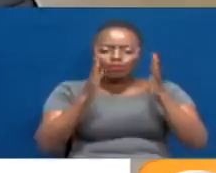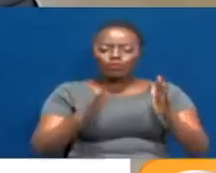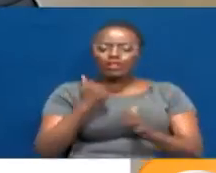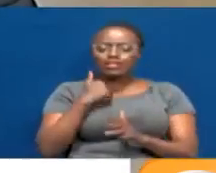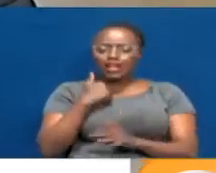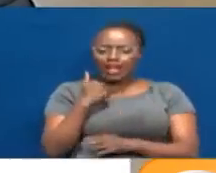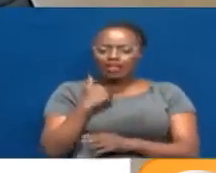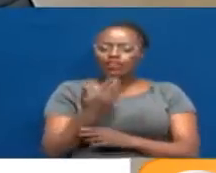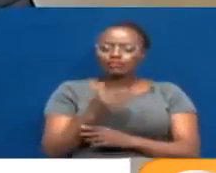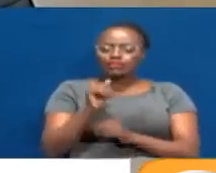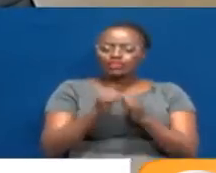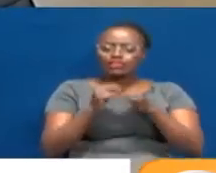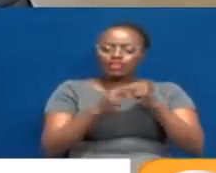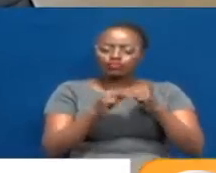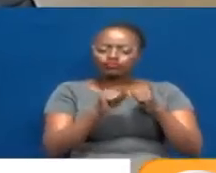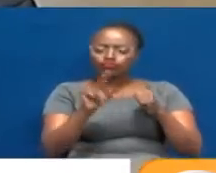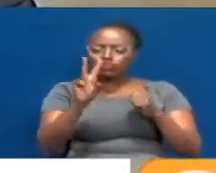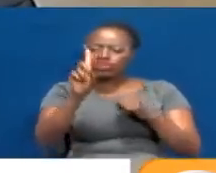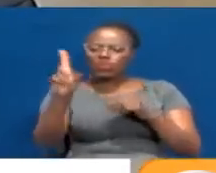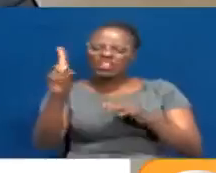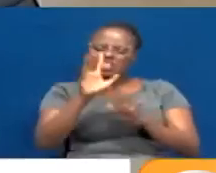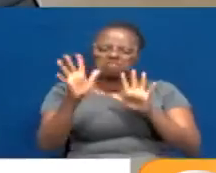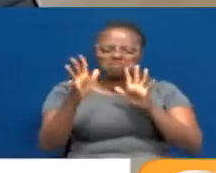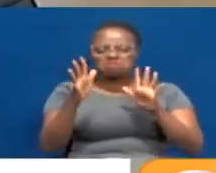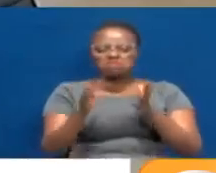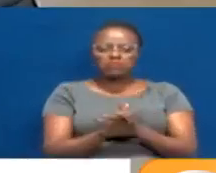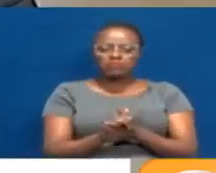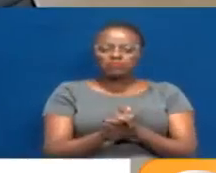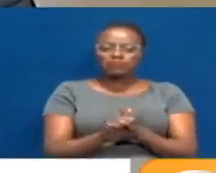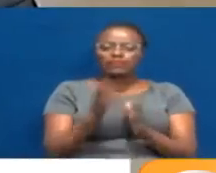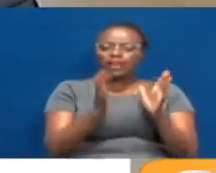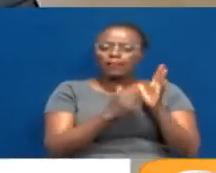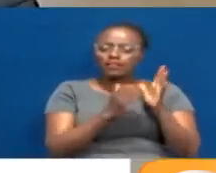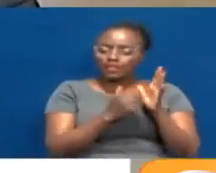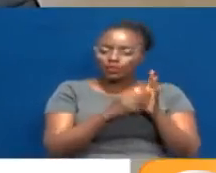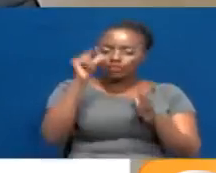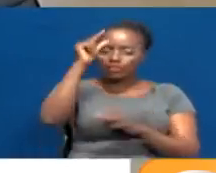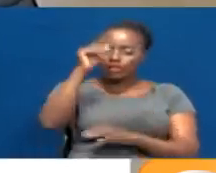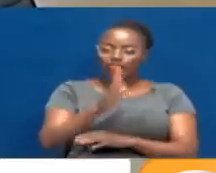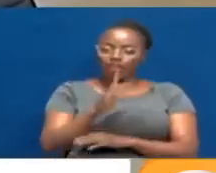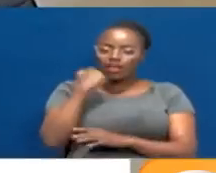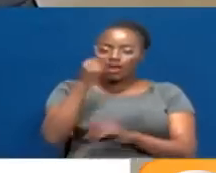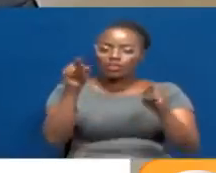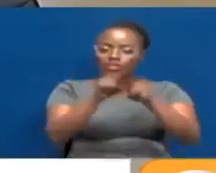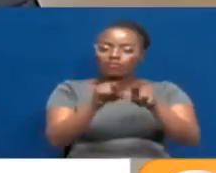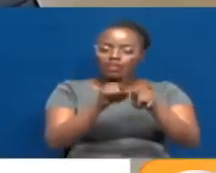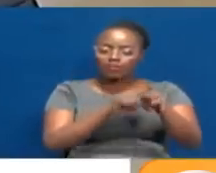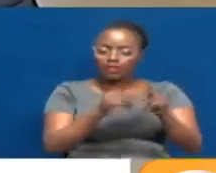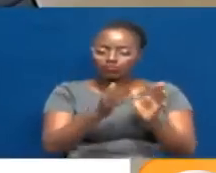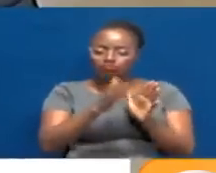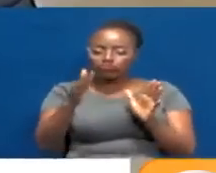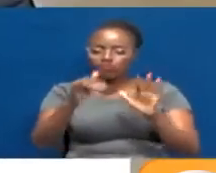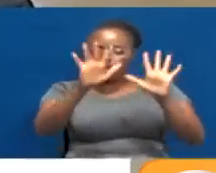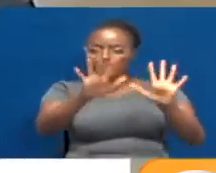in those 17 to 21 days or about. What about Machakos Governor Dr. Alfred Mutua, who in the same period